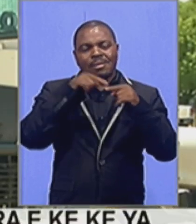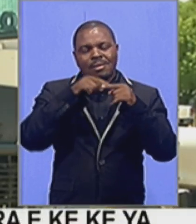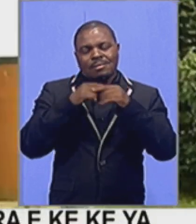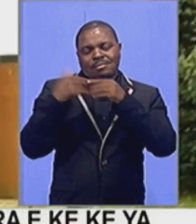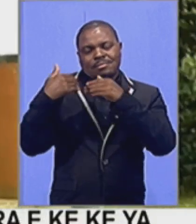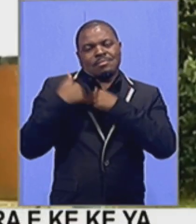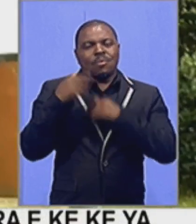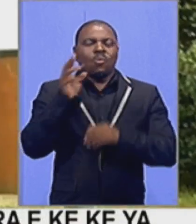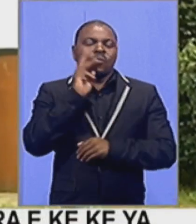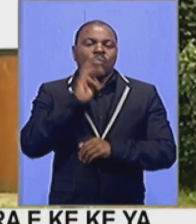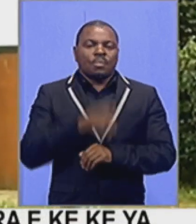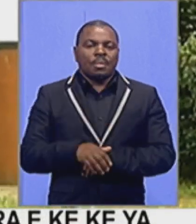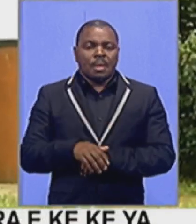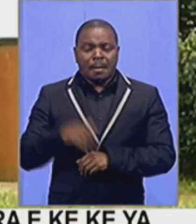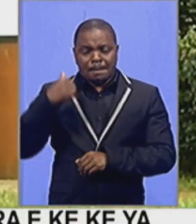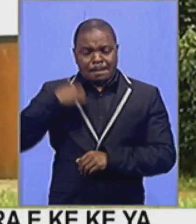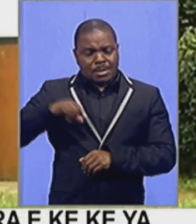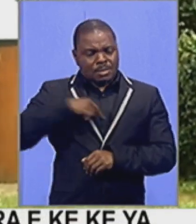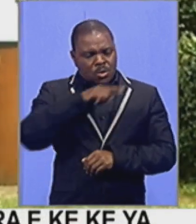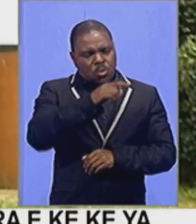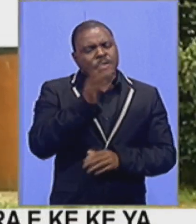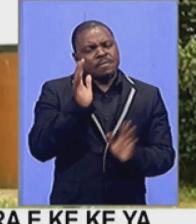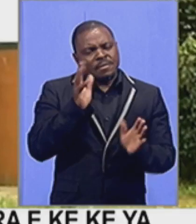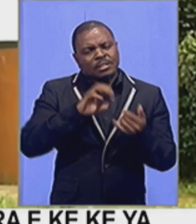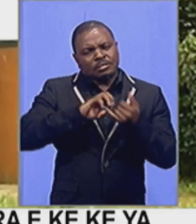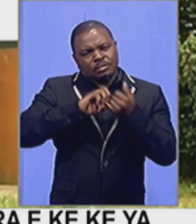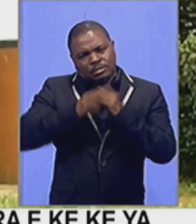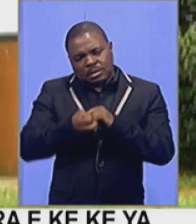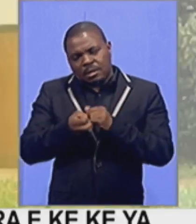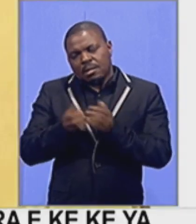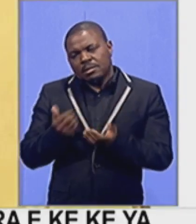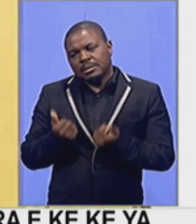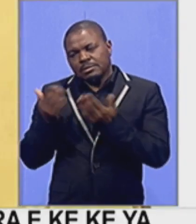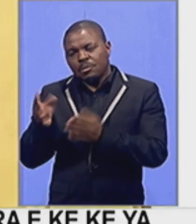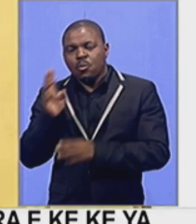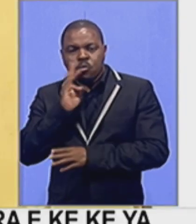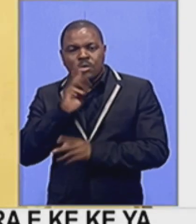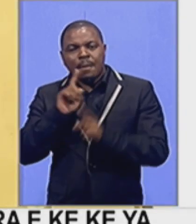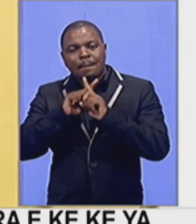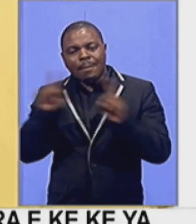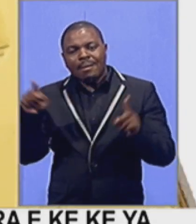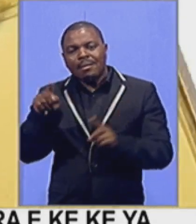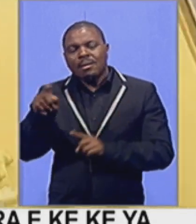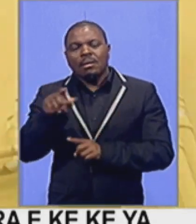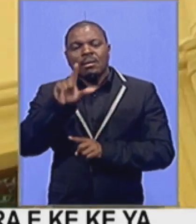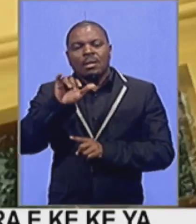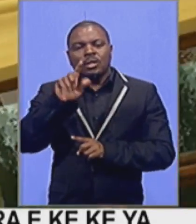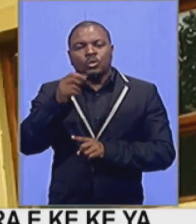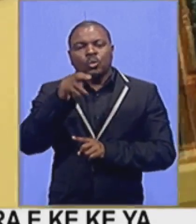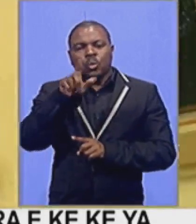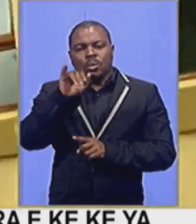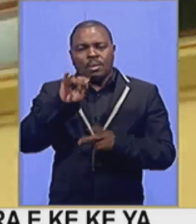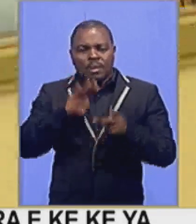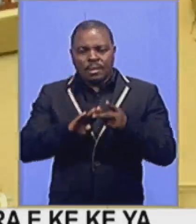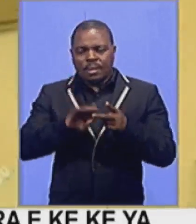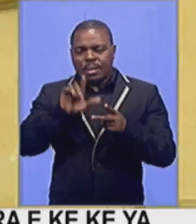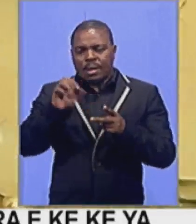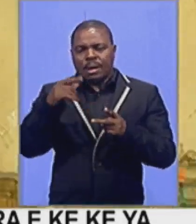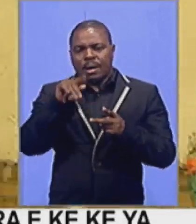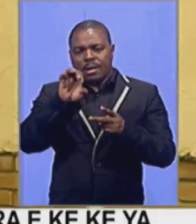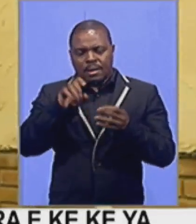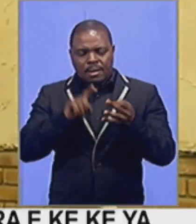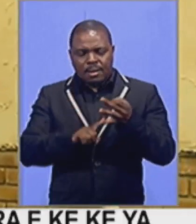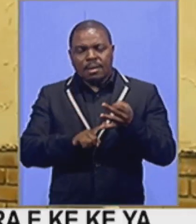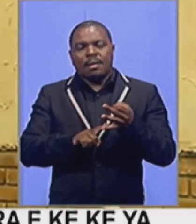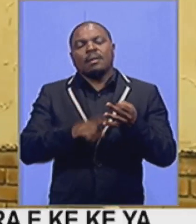tša metsi. Le ge masepala o kile wa leka go thuša ka go fokotša tlhaelelo ya metsi mafelwana a mmalwa ka lethuli legae la batho ka sešego